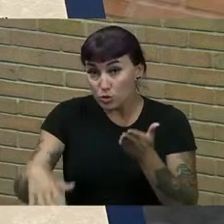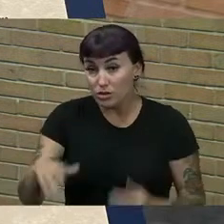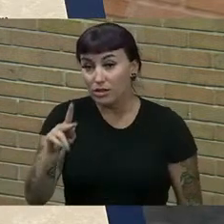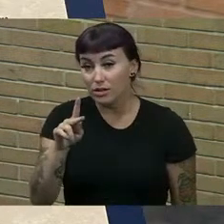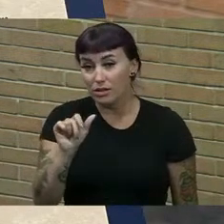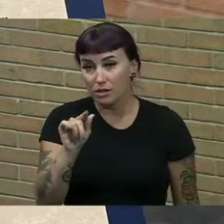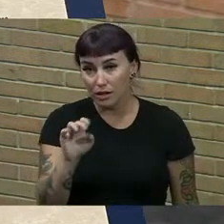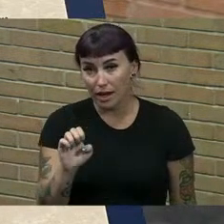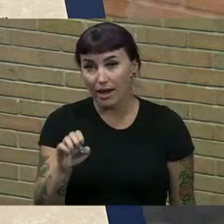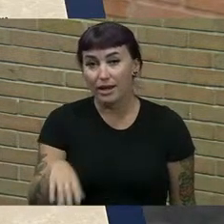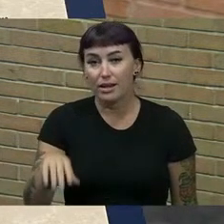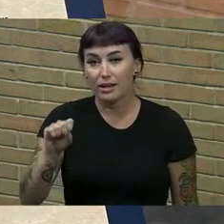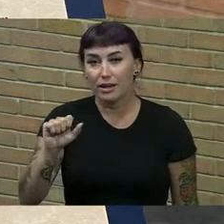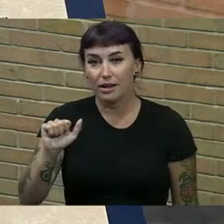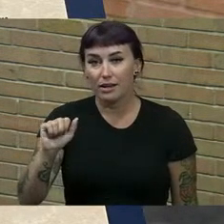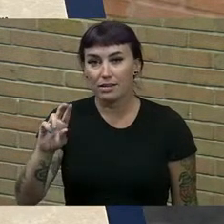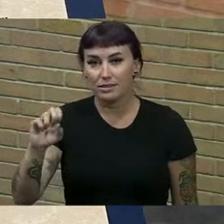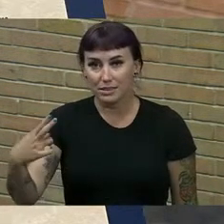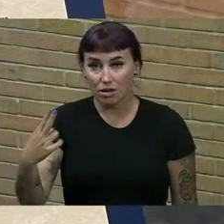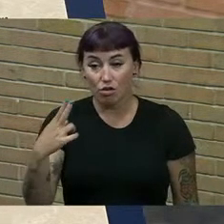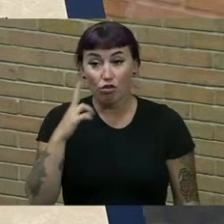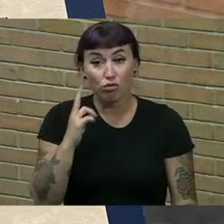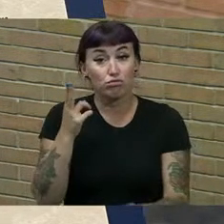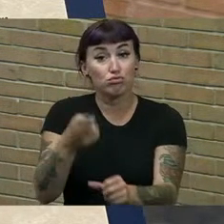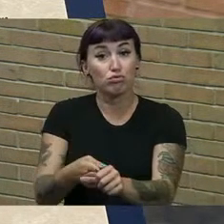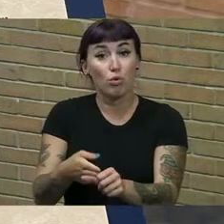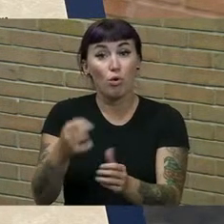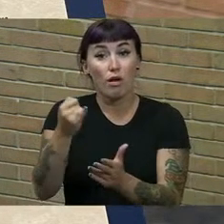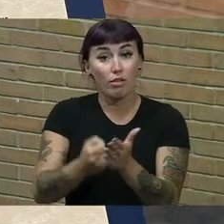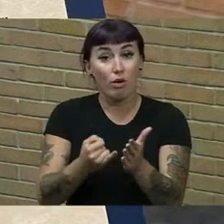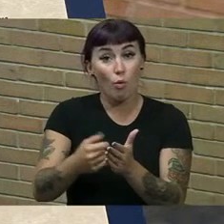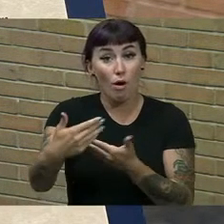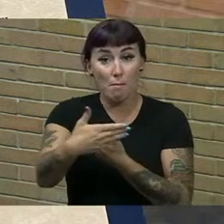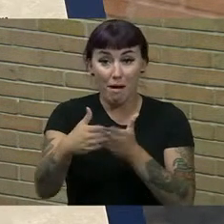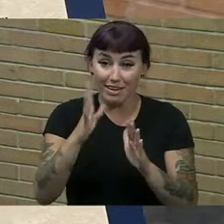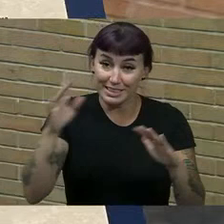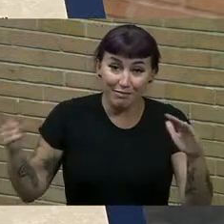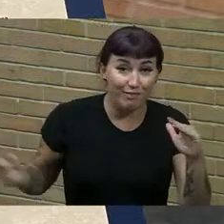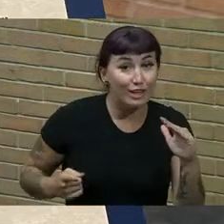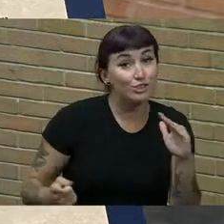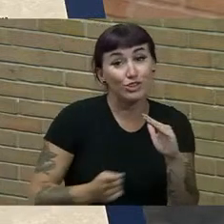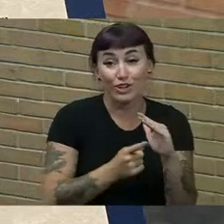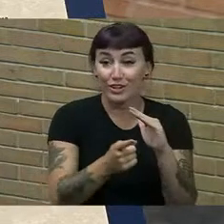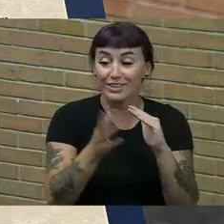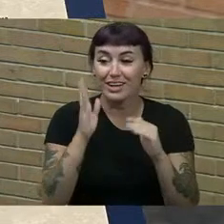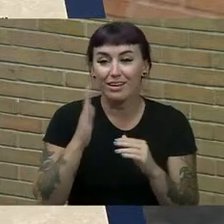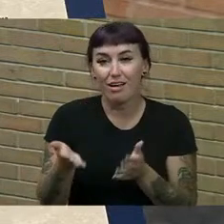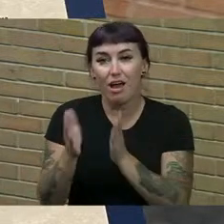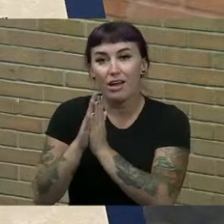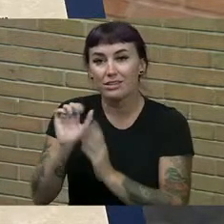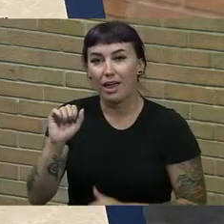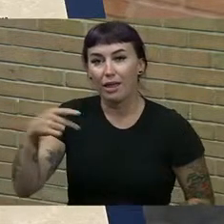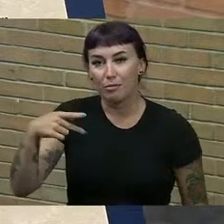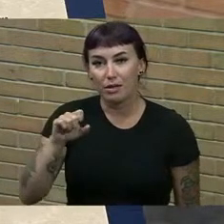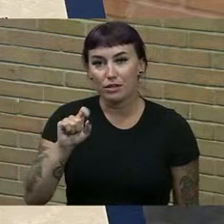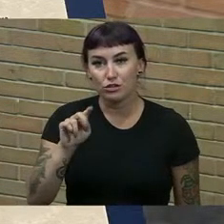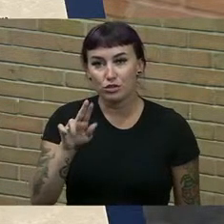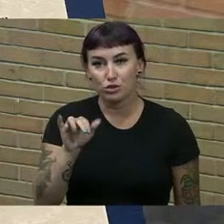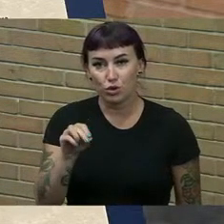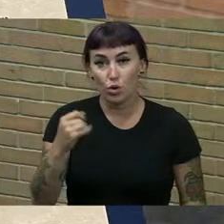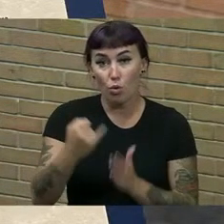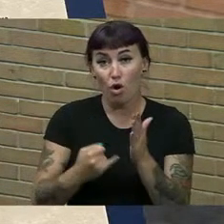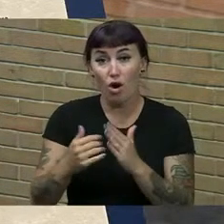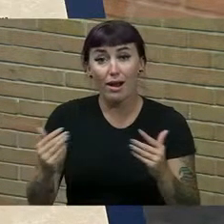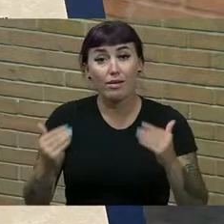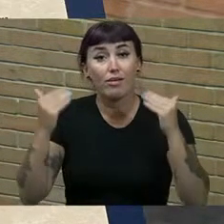Malley and Sarah Jesu, joined the Art Box adventure and had their AP Studio Art and Advanced Drawing and